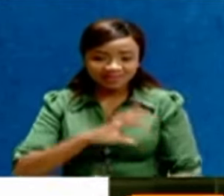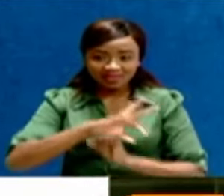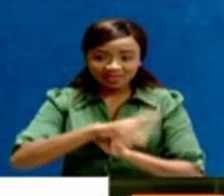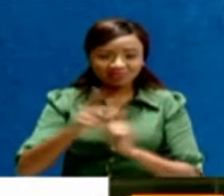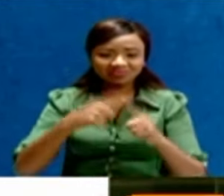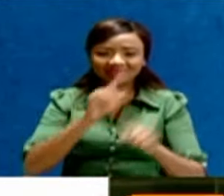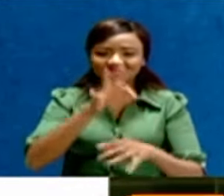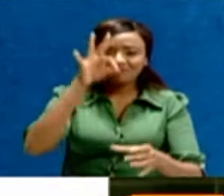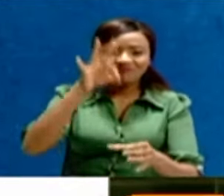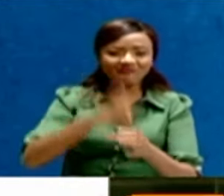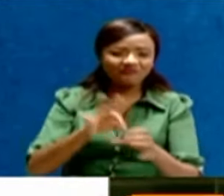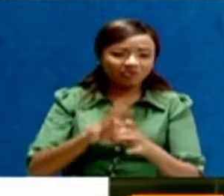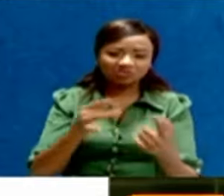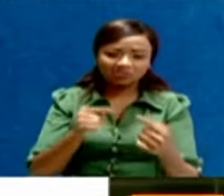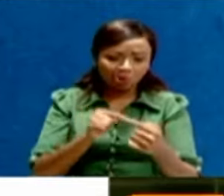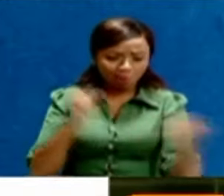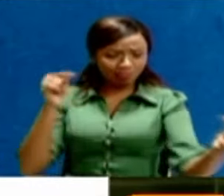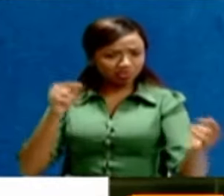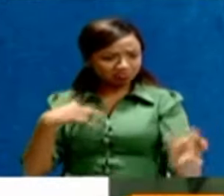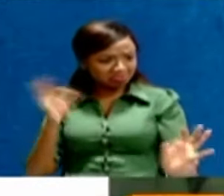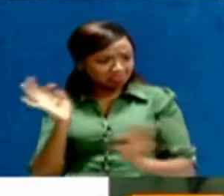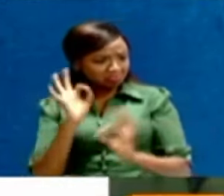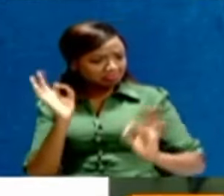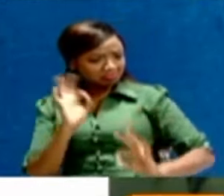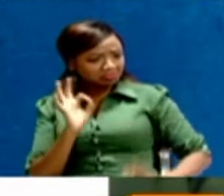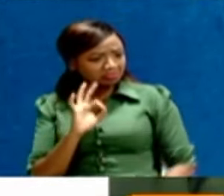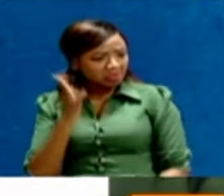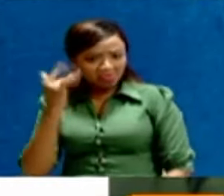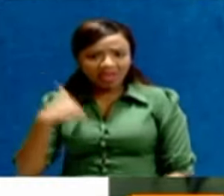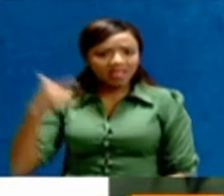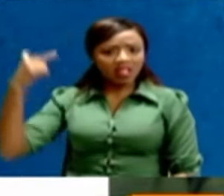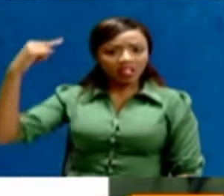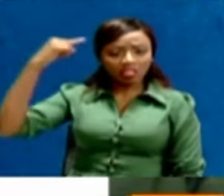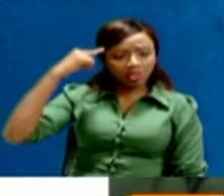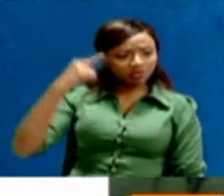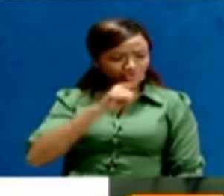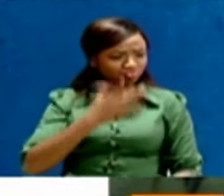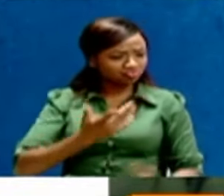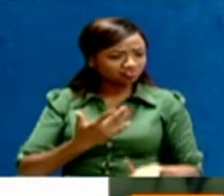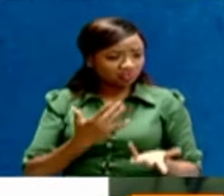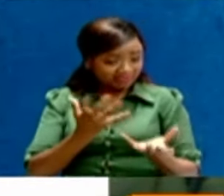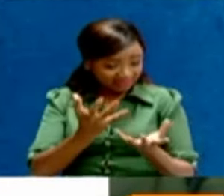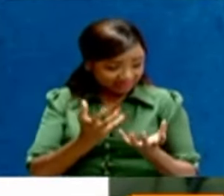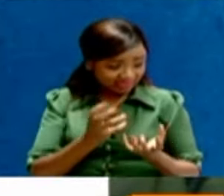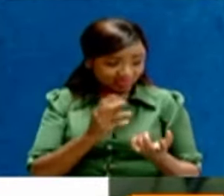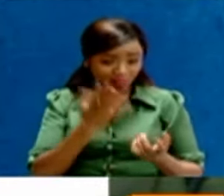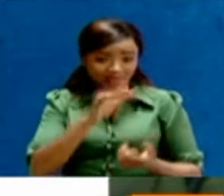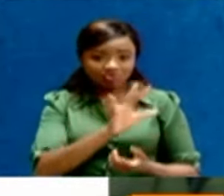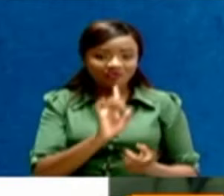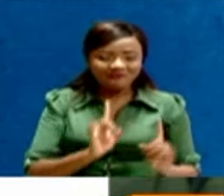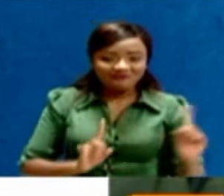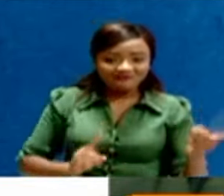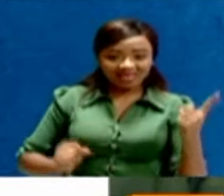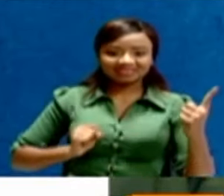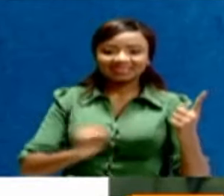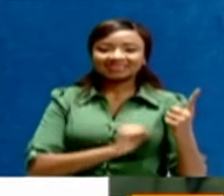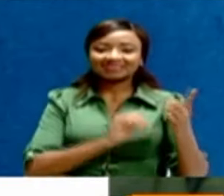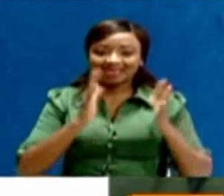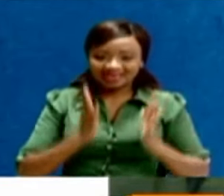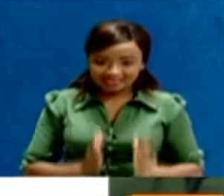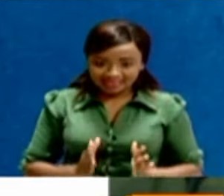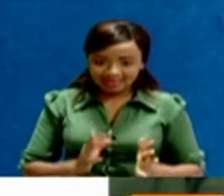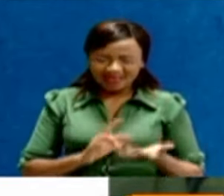interests. Okay. I was very surprised because I thought you are first and foremost a senator from a certain county.